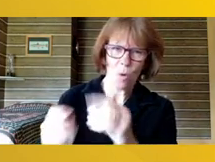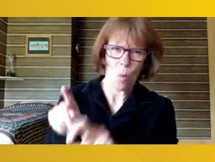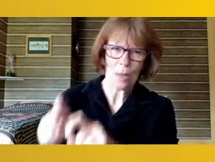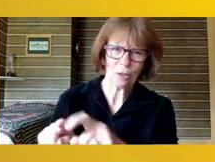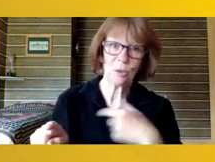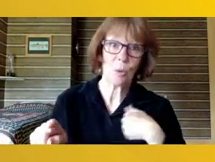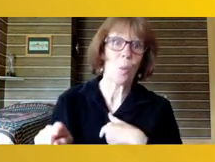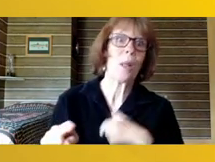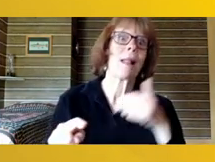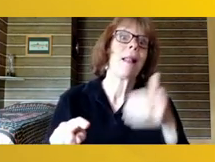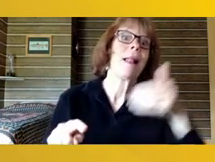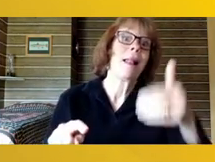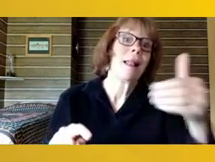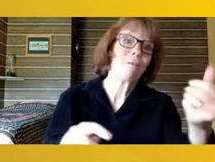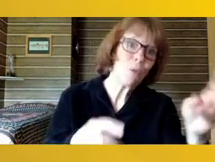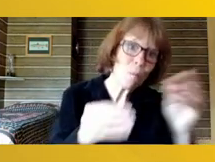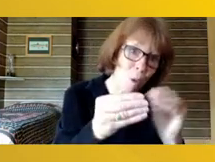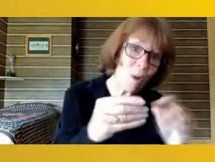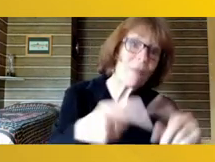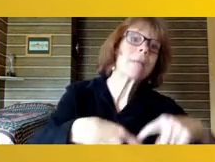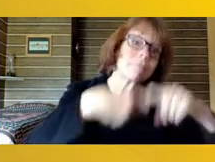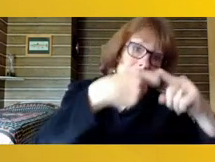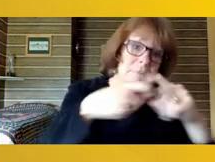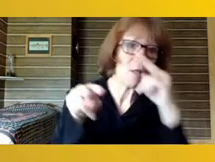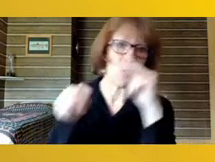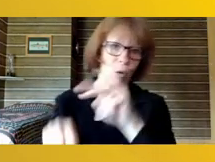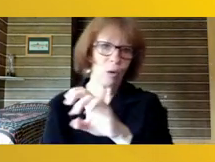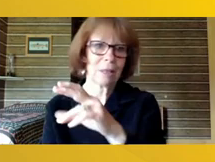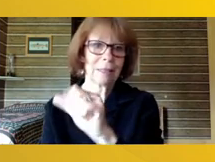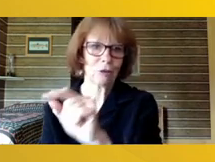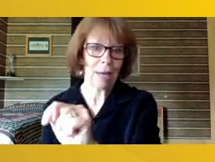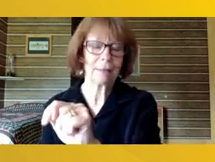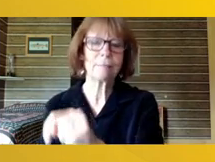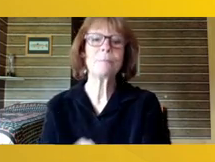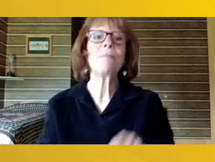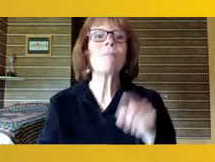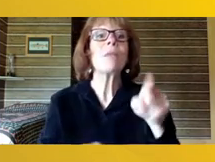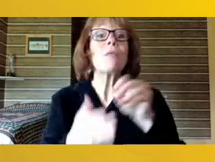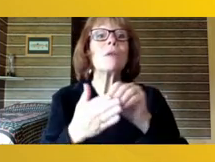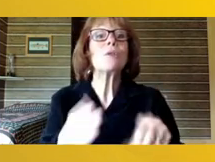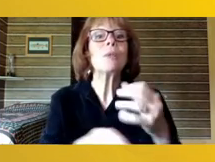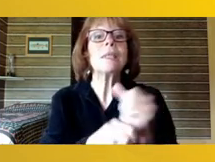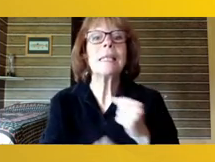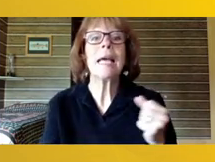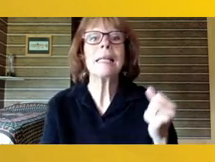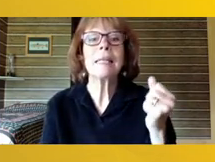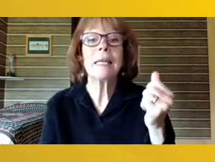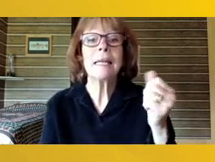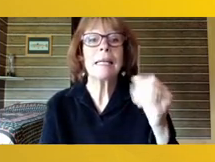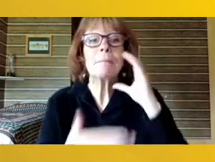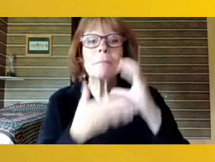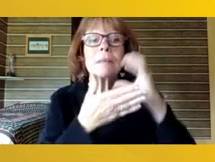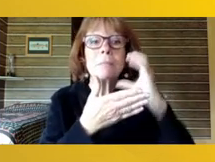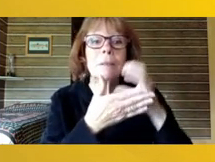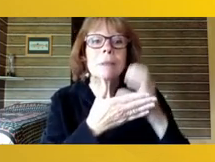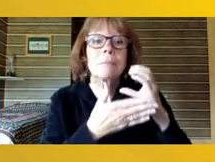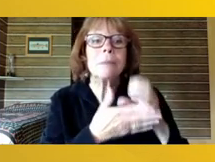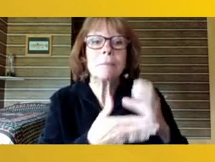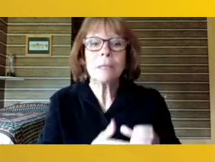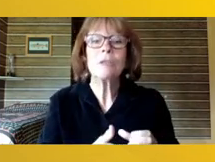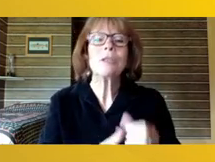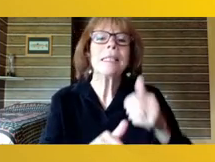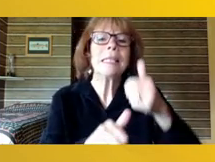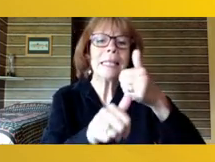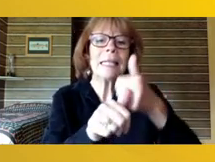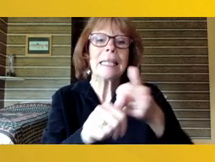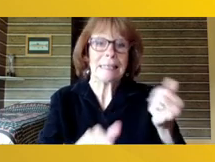Okay, so in the unit, students get 16 images of whale flukes. Each of the images are labeled based